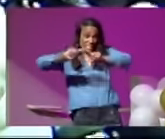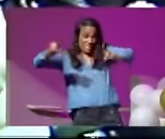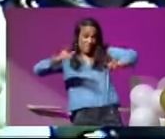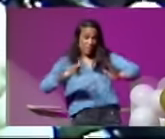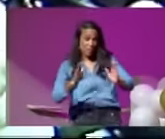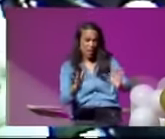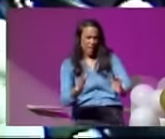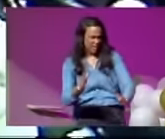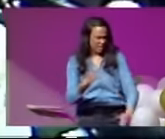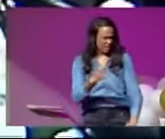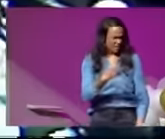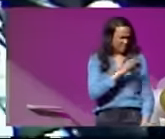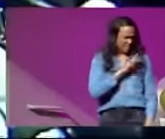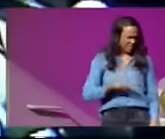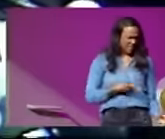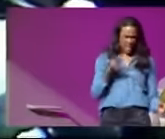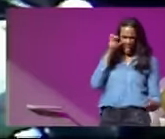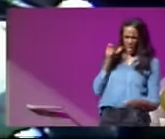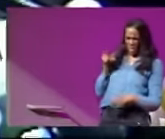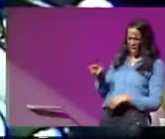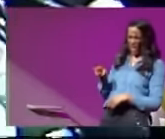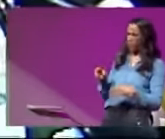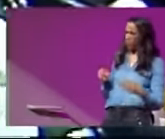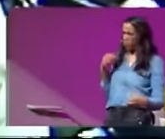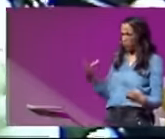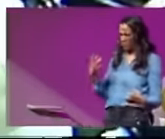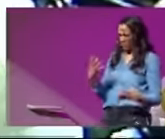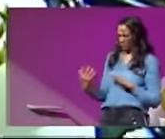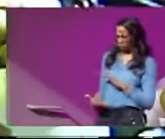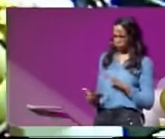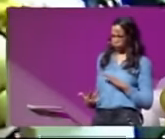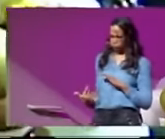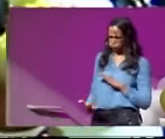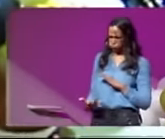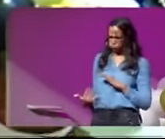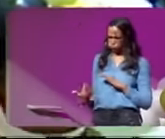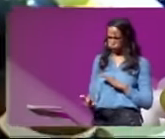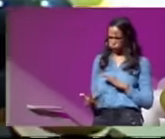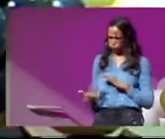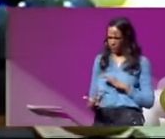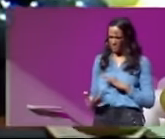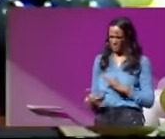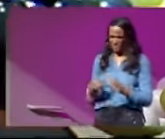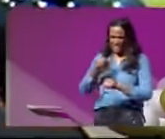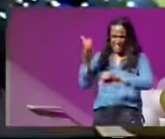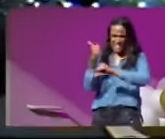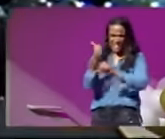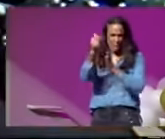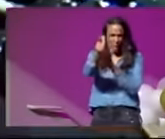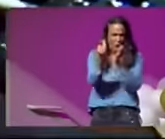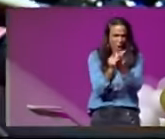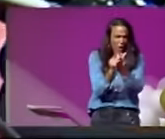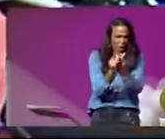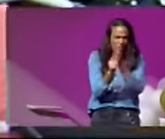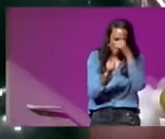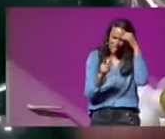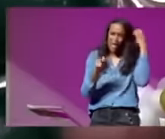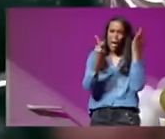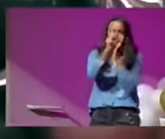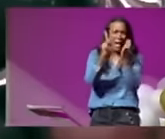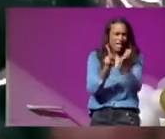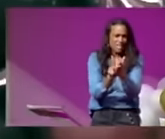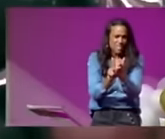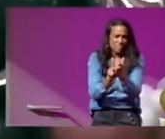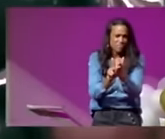a murderous rampage and passes a death dealing genocidal public policy. It's